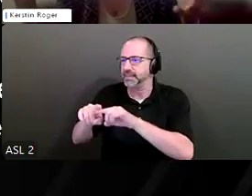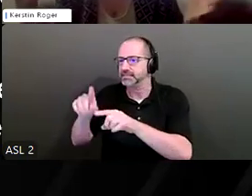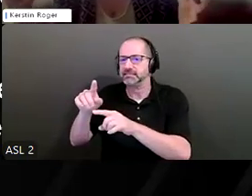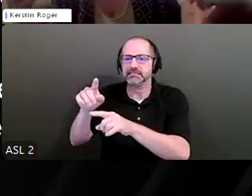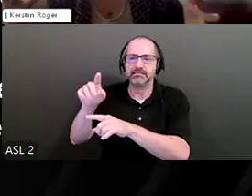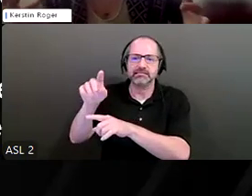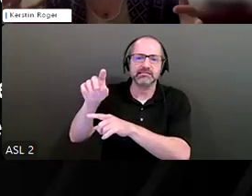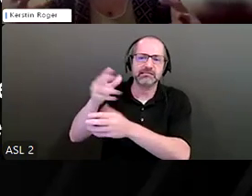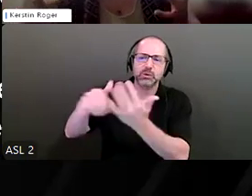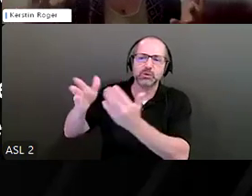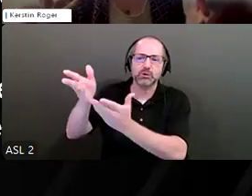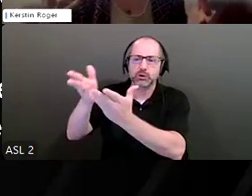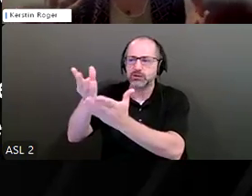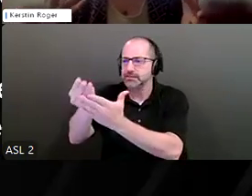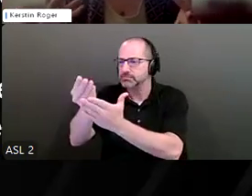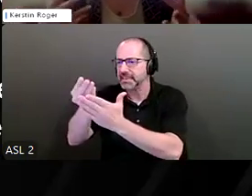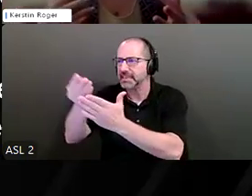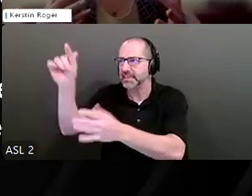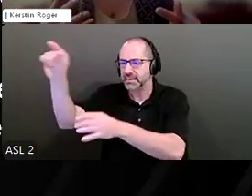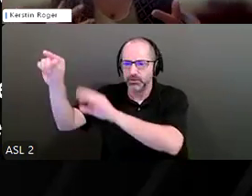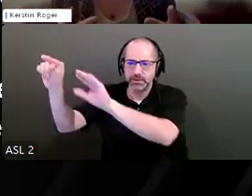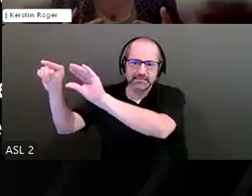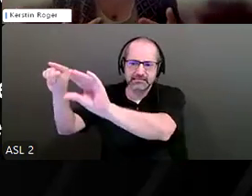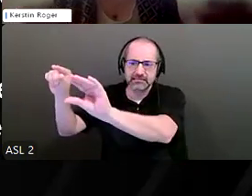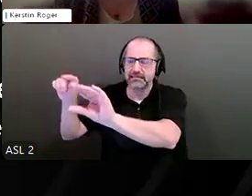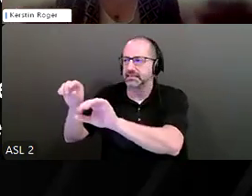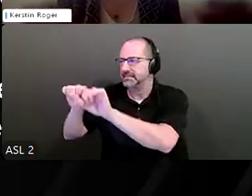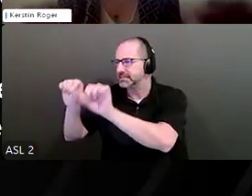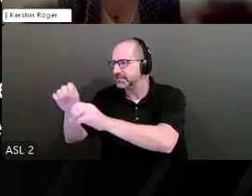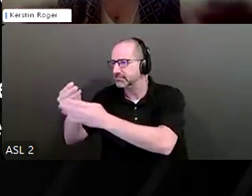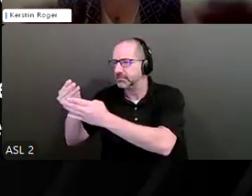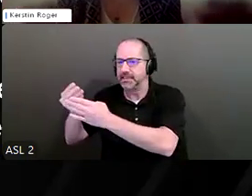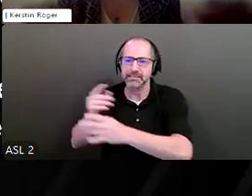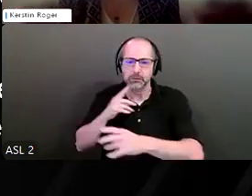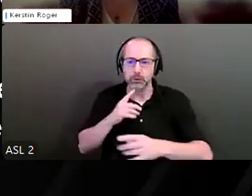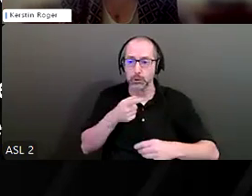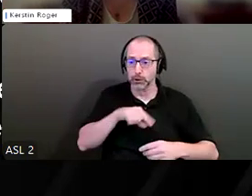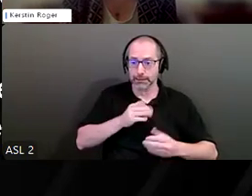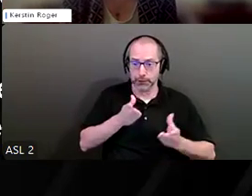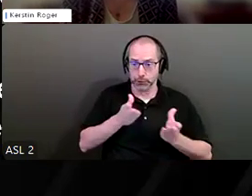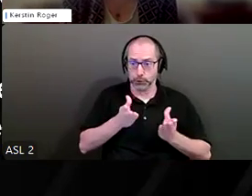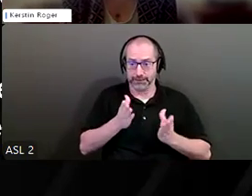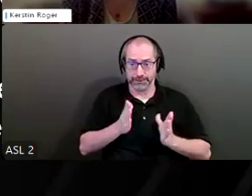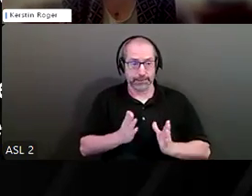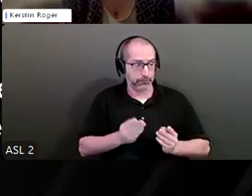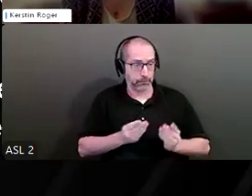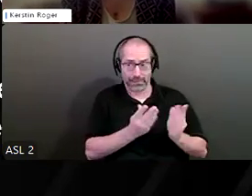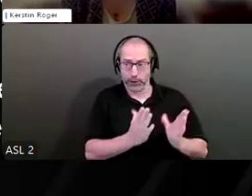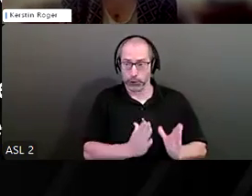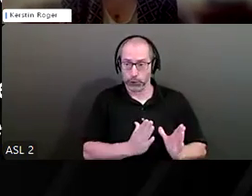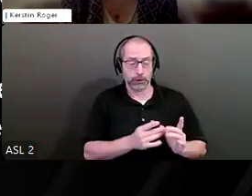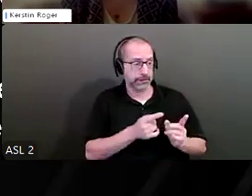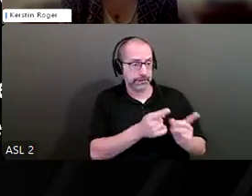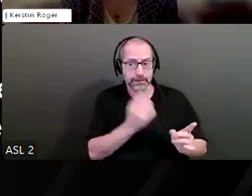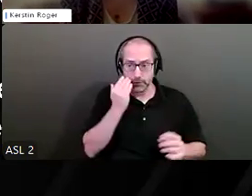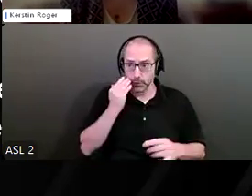which government is providing that funding and support. So service providers also say that there's just a lack of